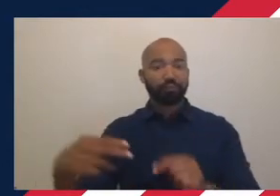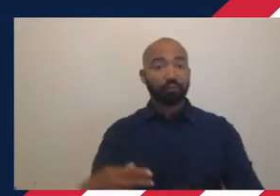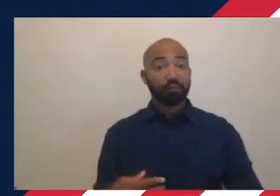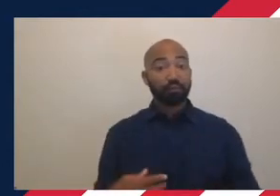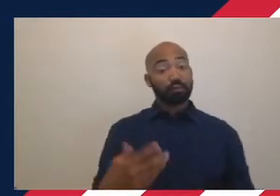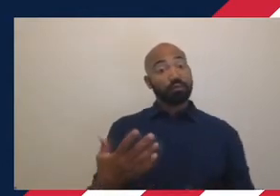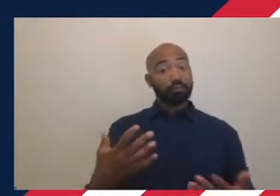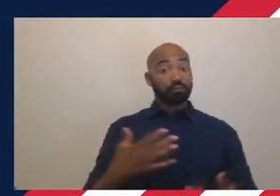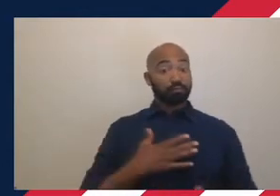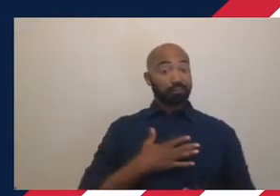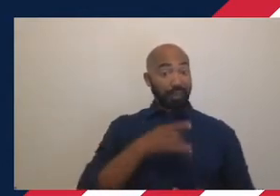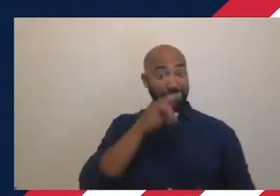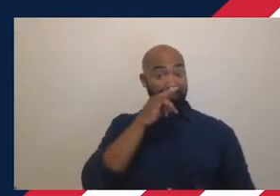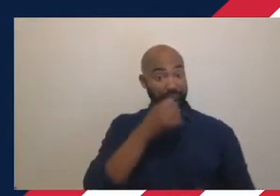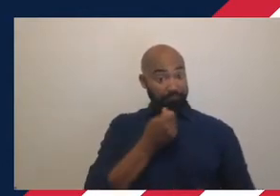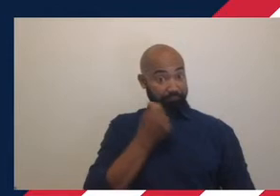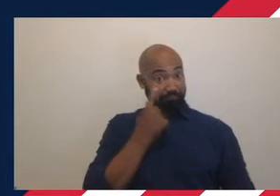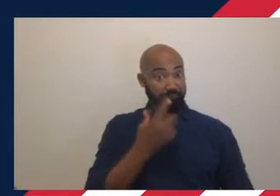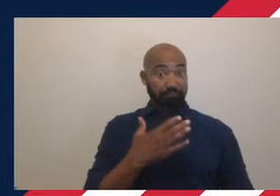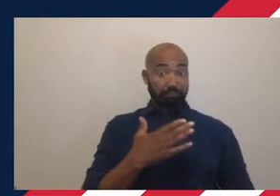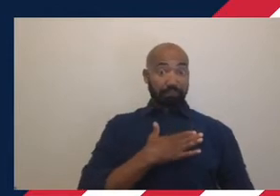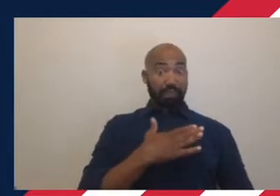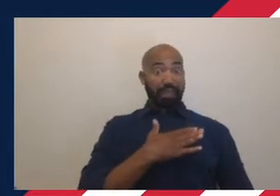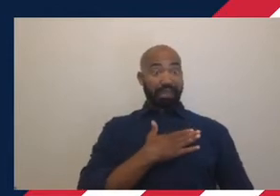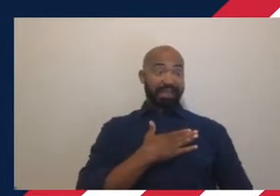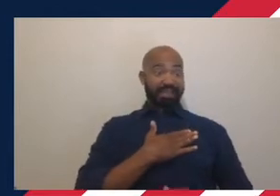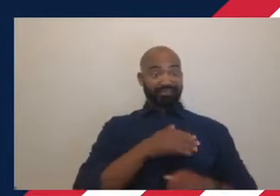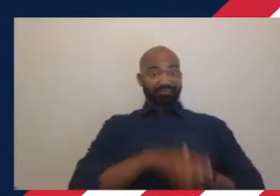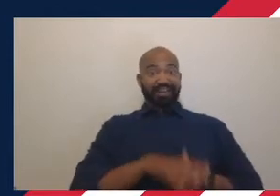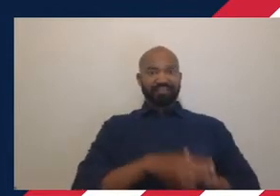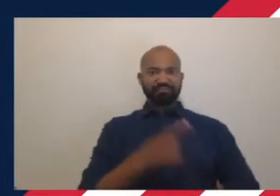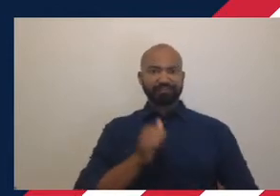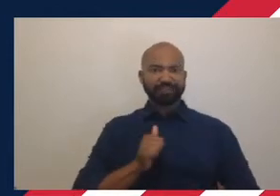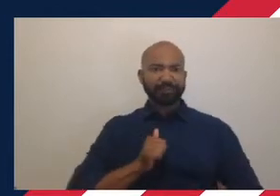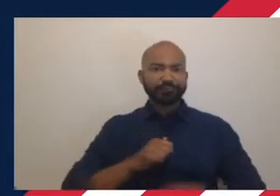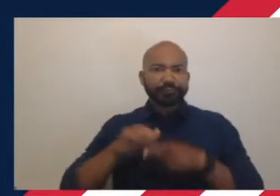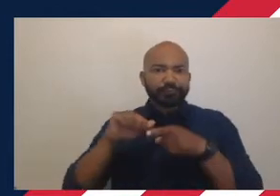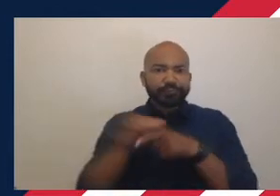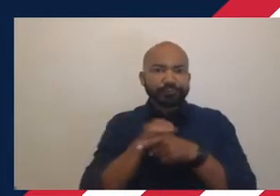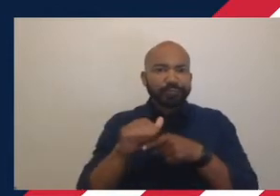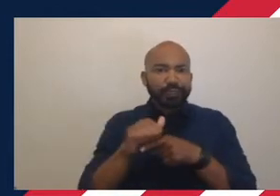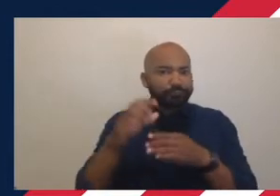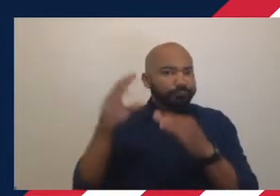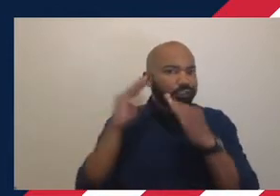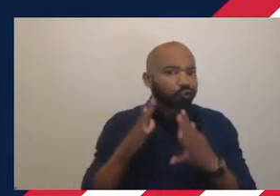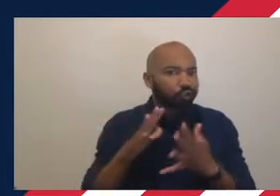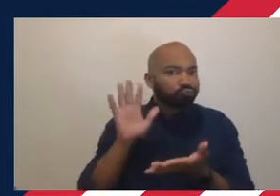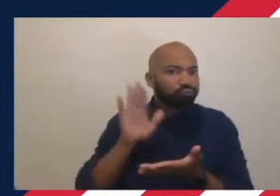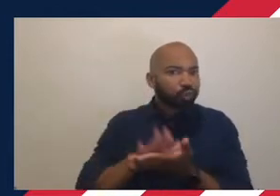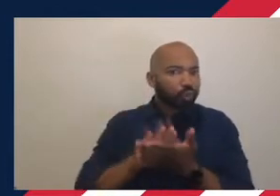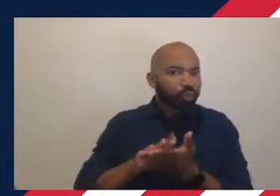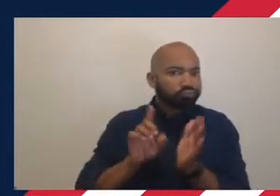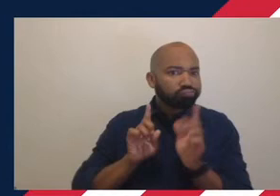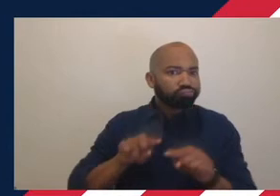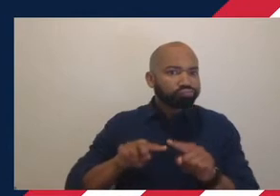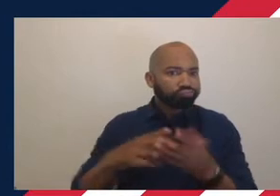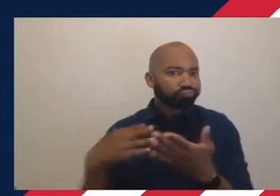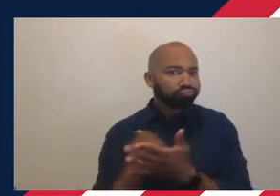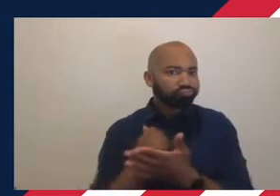stress of their mother who's not a trained teacher giving them instruction, but also on a more serious